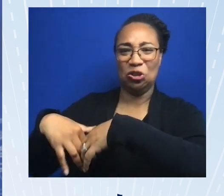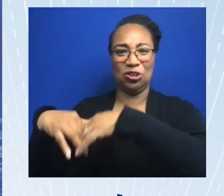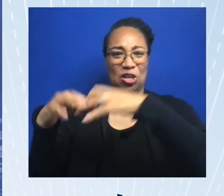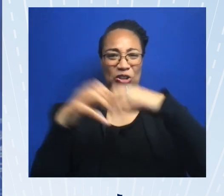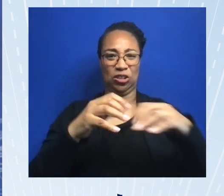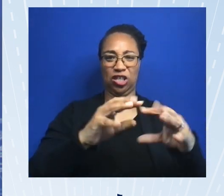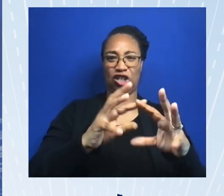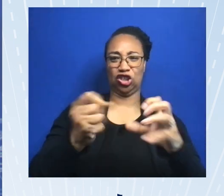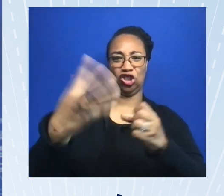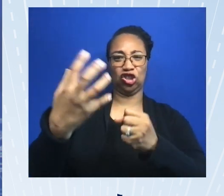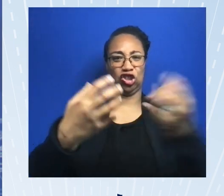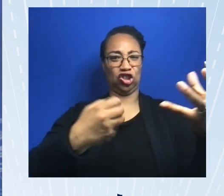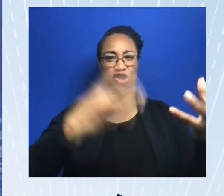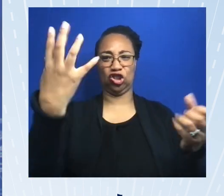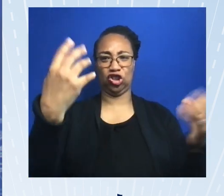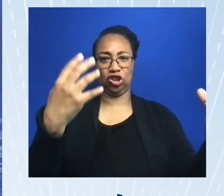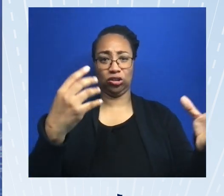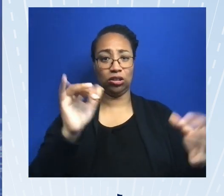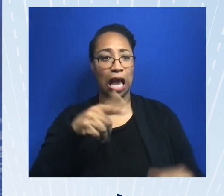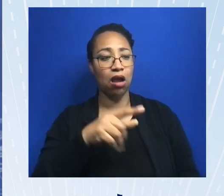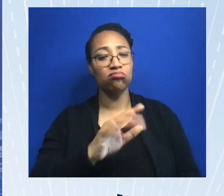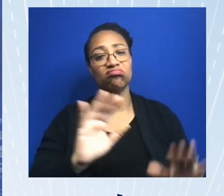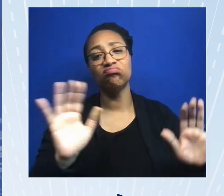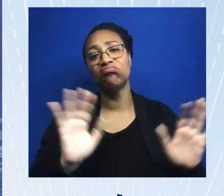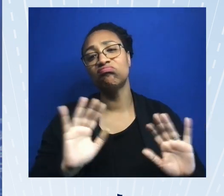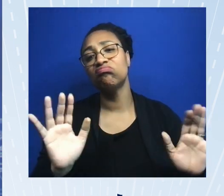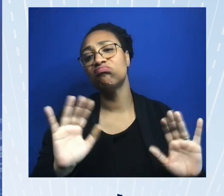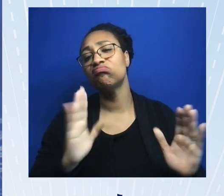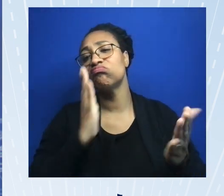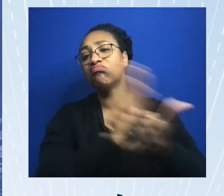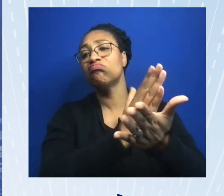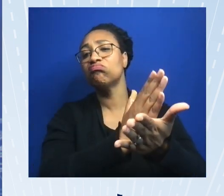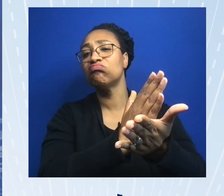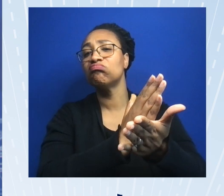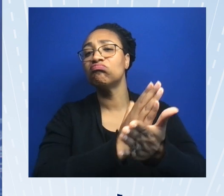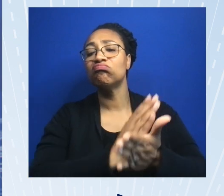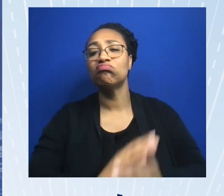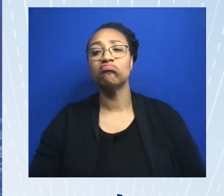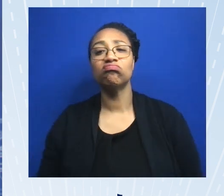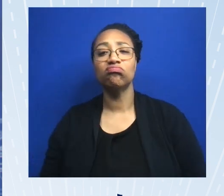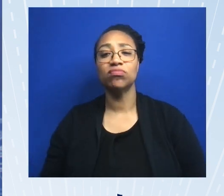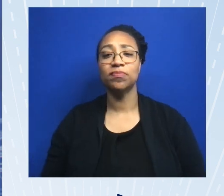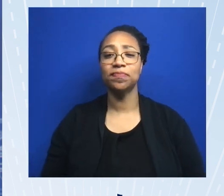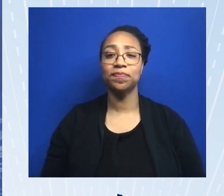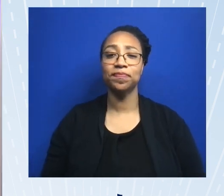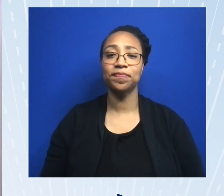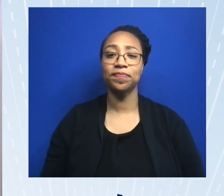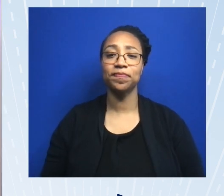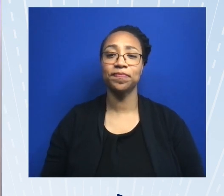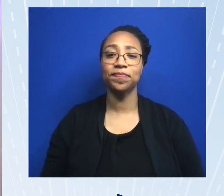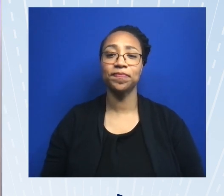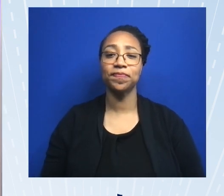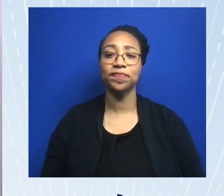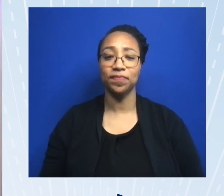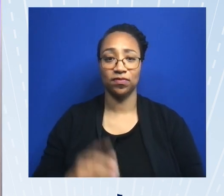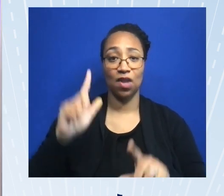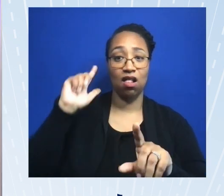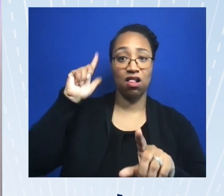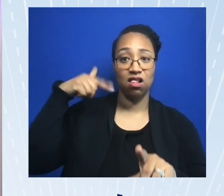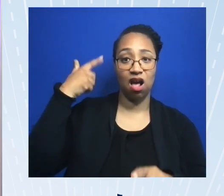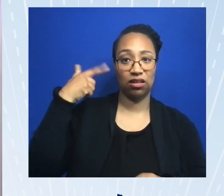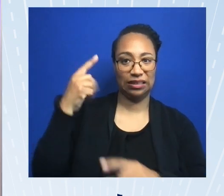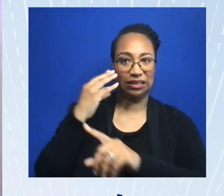bombed, Congress rushed to make room for British children to enter this country. You don't need my